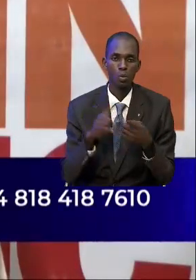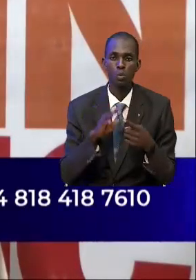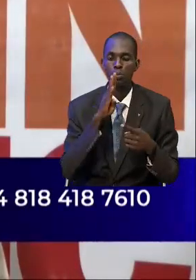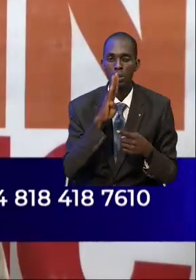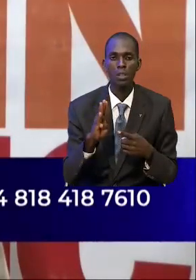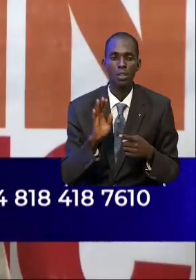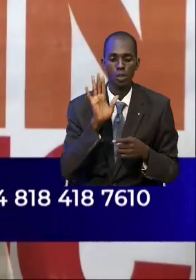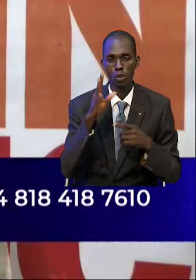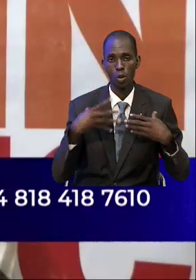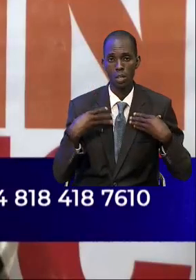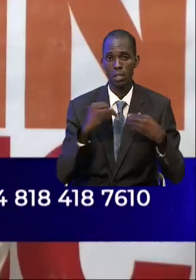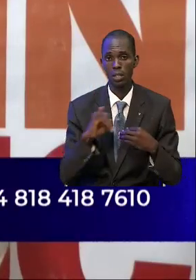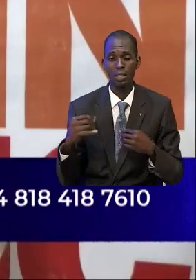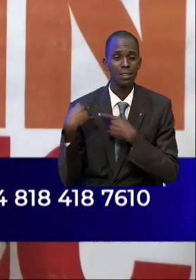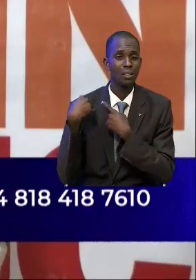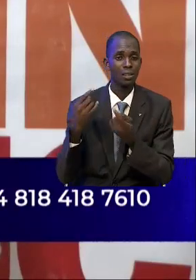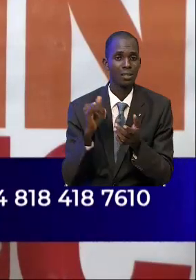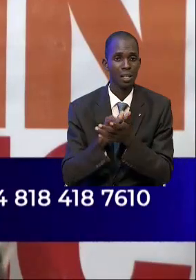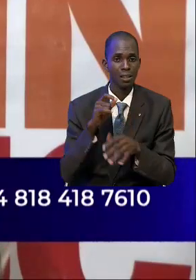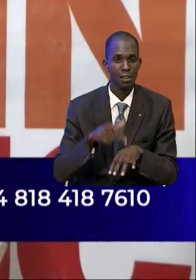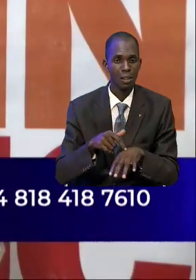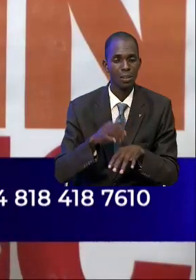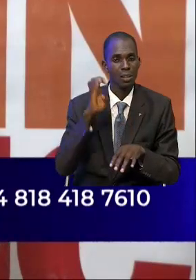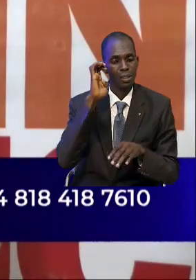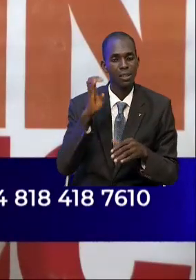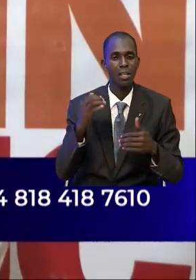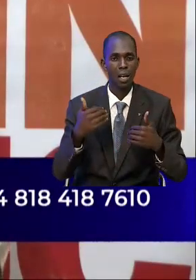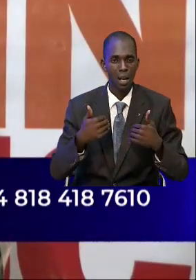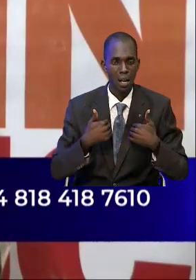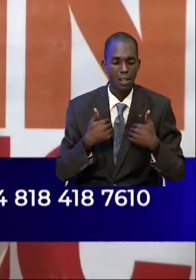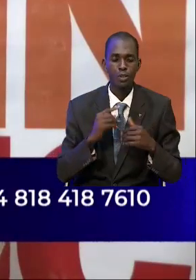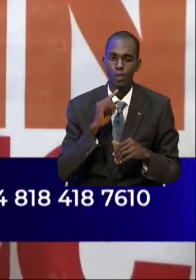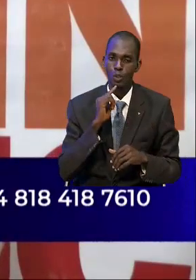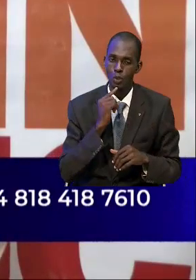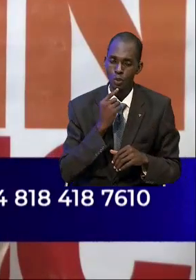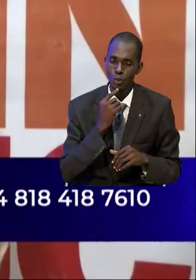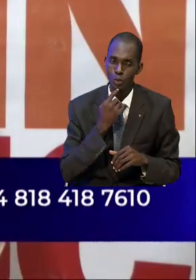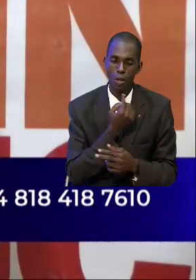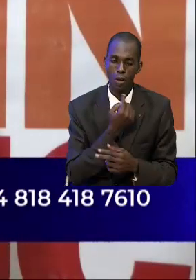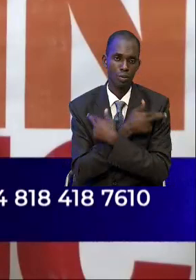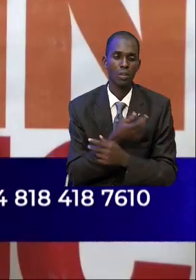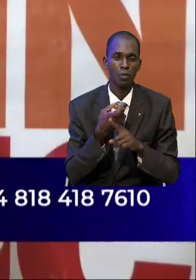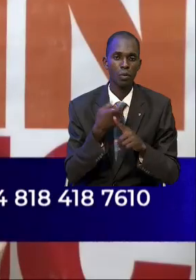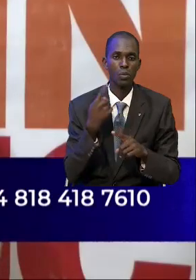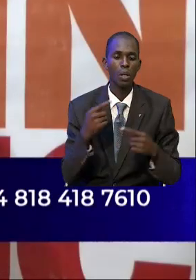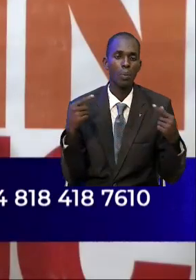of a beginning of the healing. So I claimed it. So since that time, I've been having serious relief from these